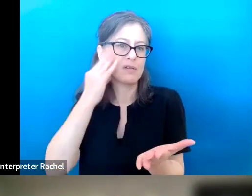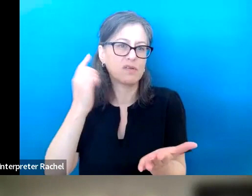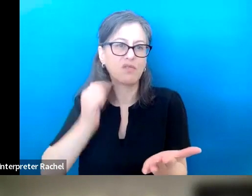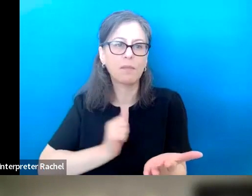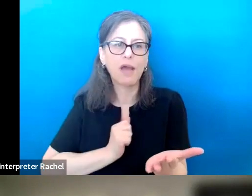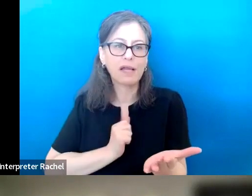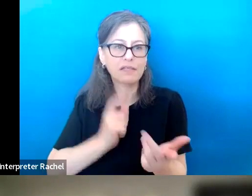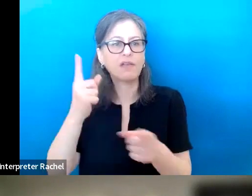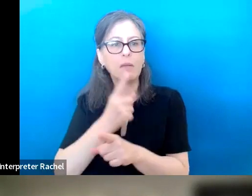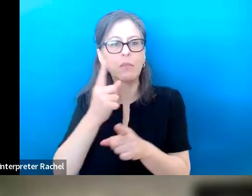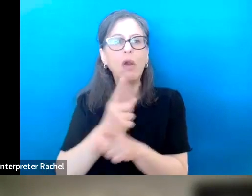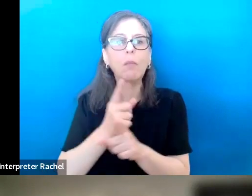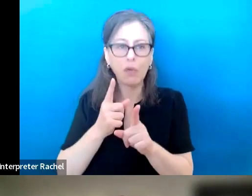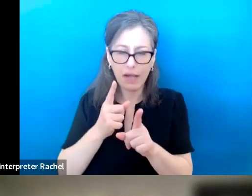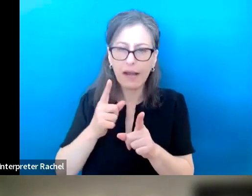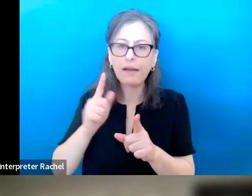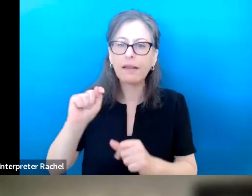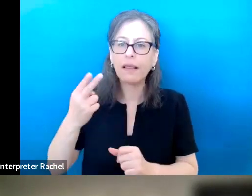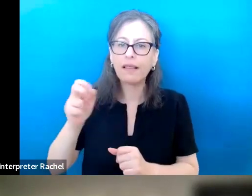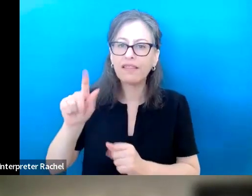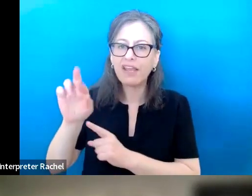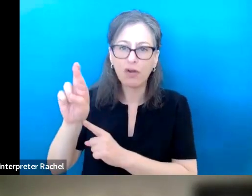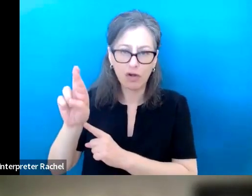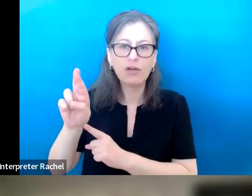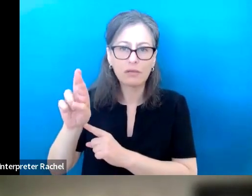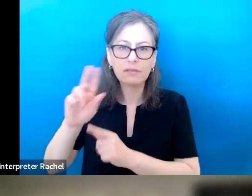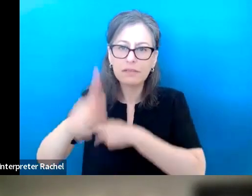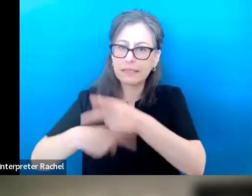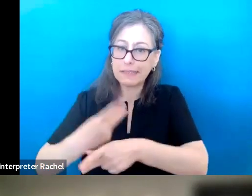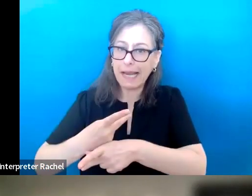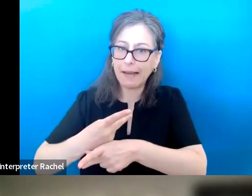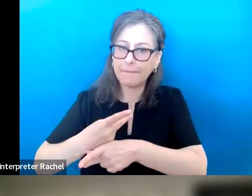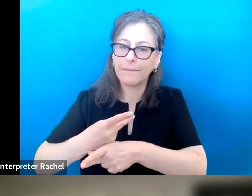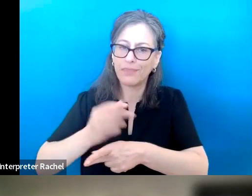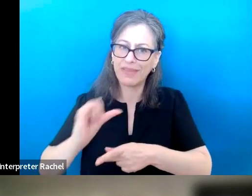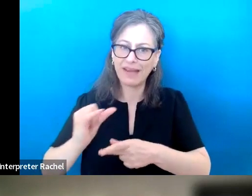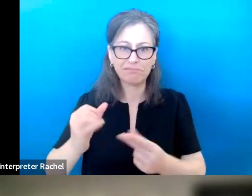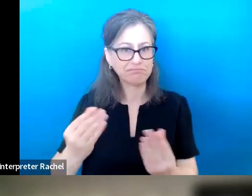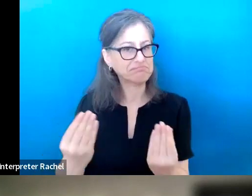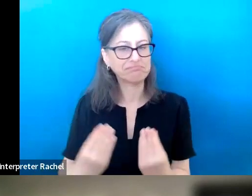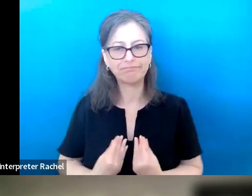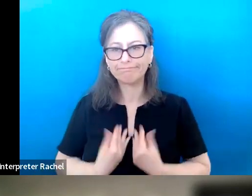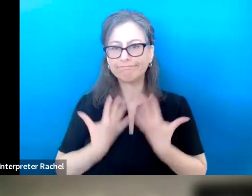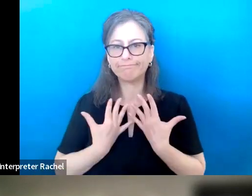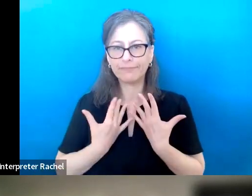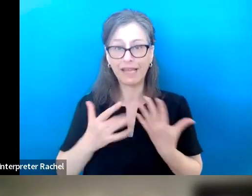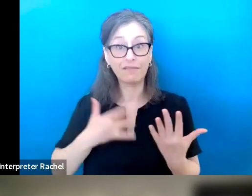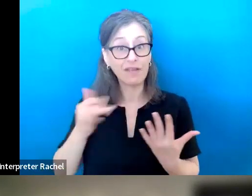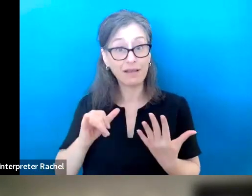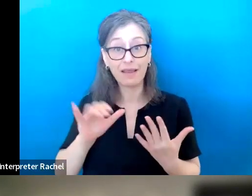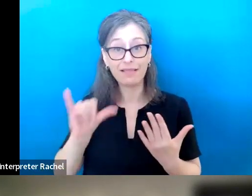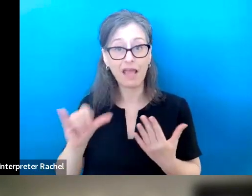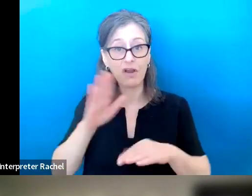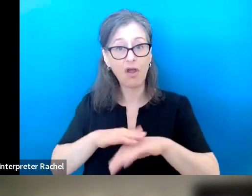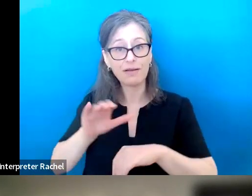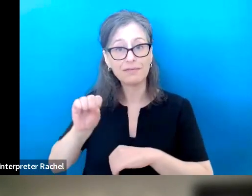proper collaborative theater room. Like some of the best experiences I've had have been in those kinds of rooms. And it felt like that sometimes on set, where, you